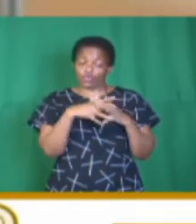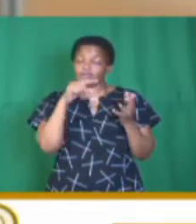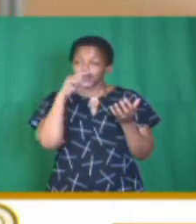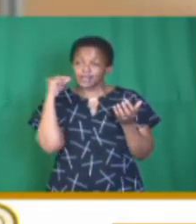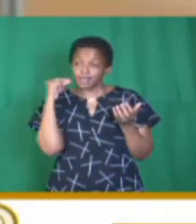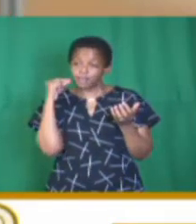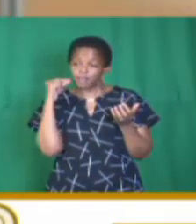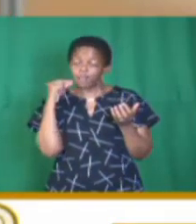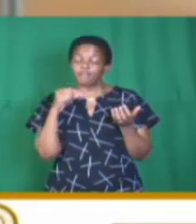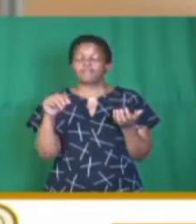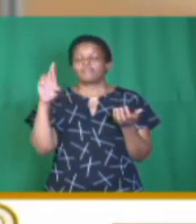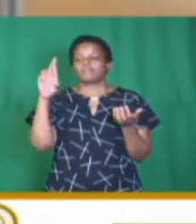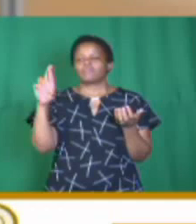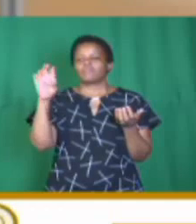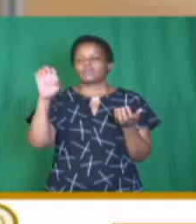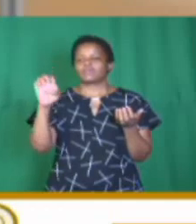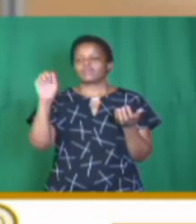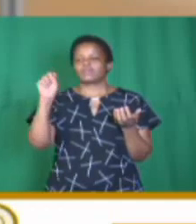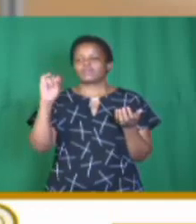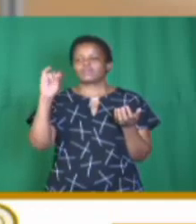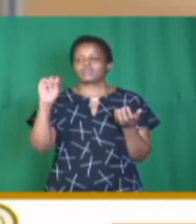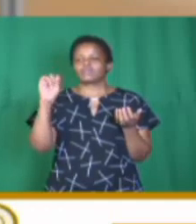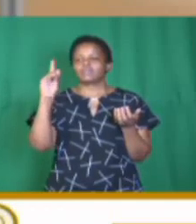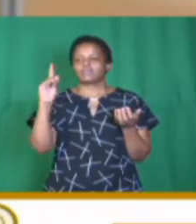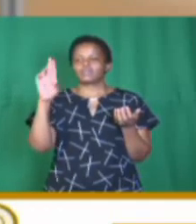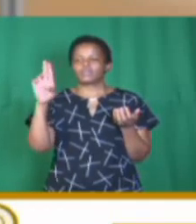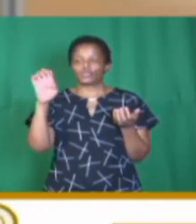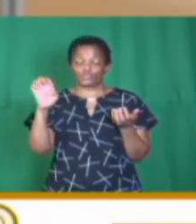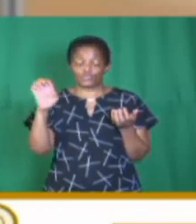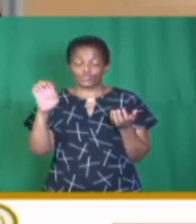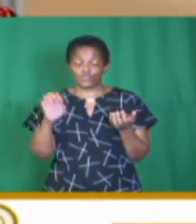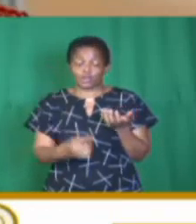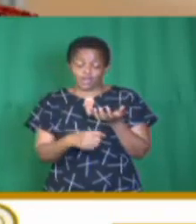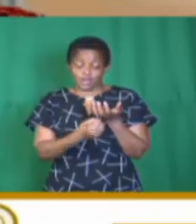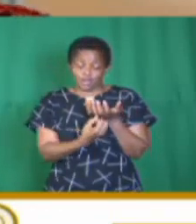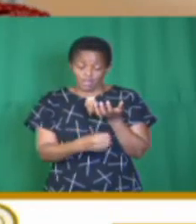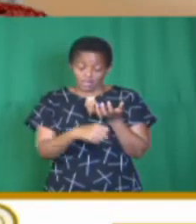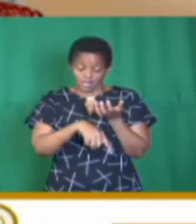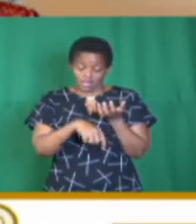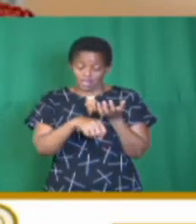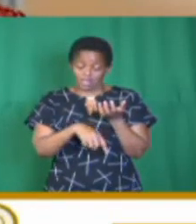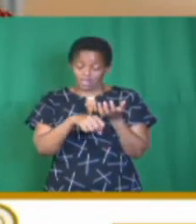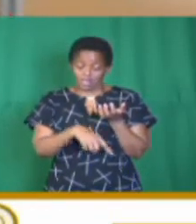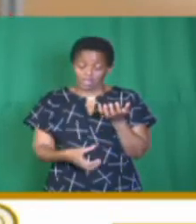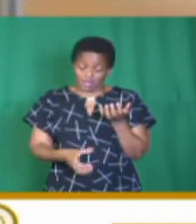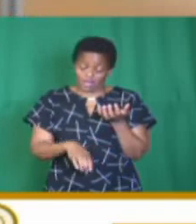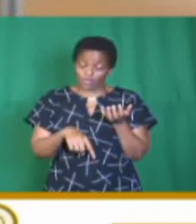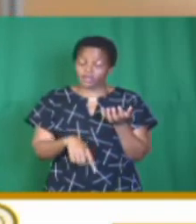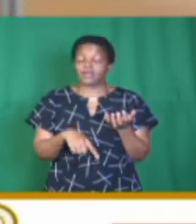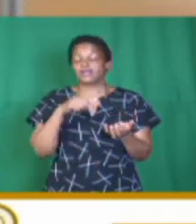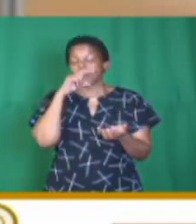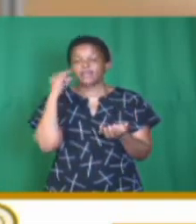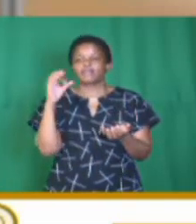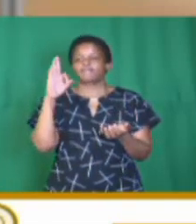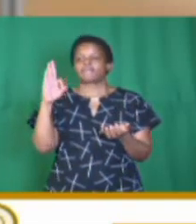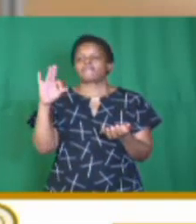known as the residue, whilst the liquid that drips into the container is known as the